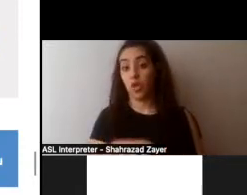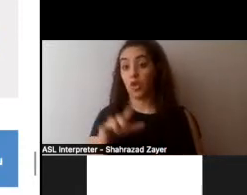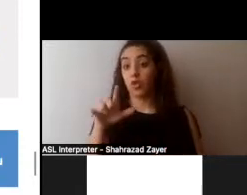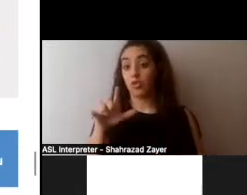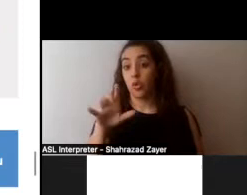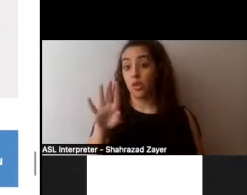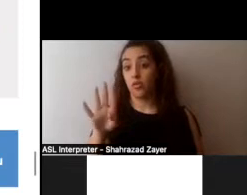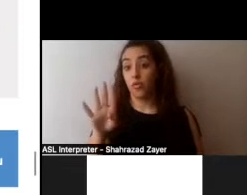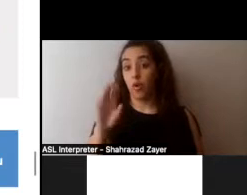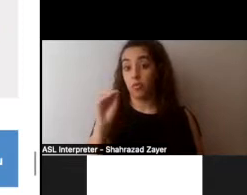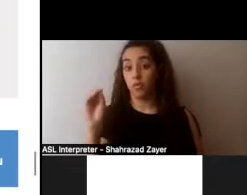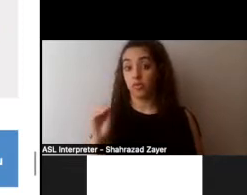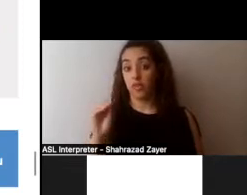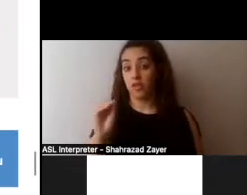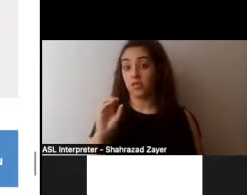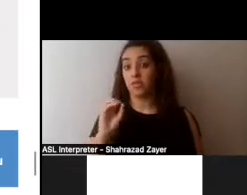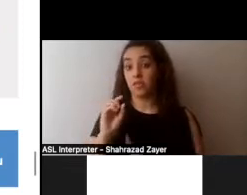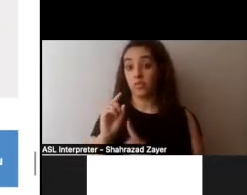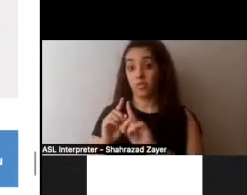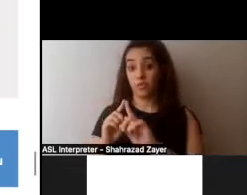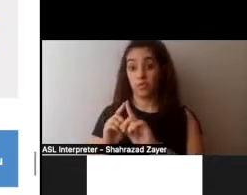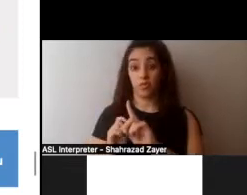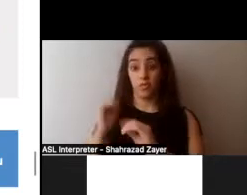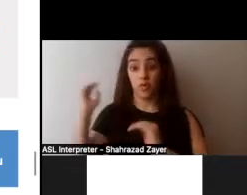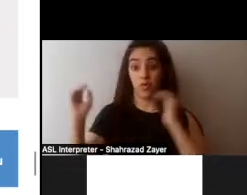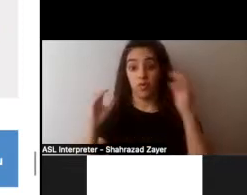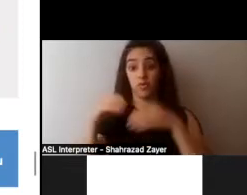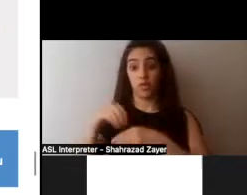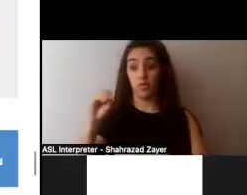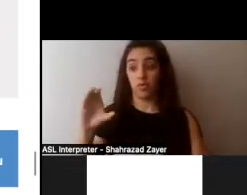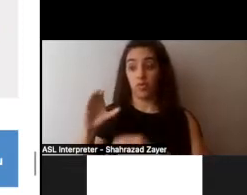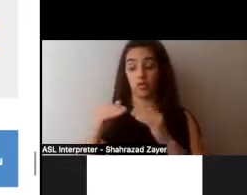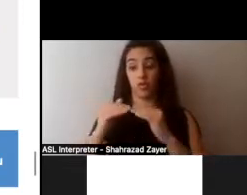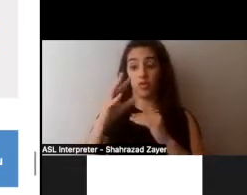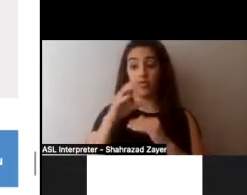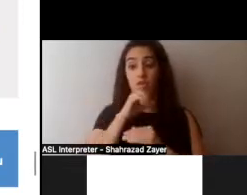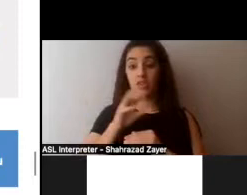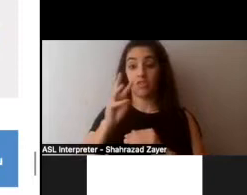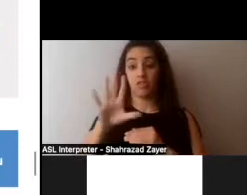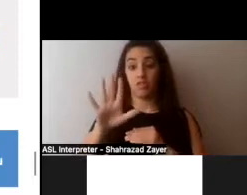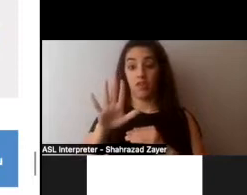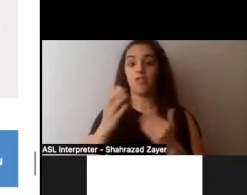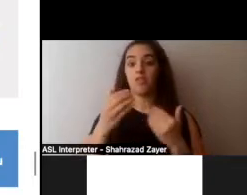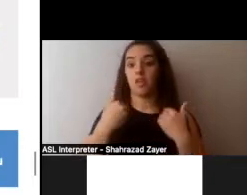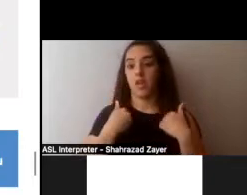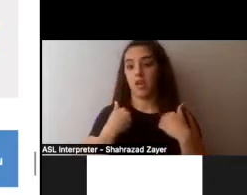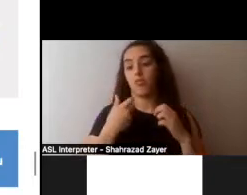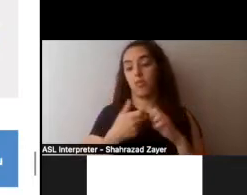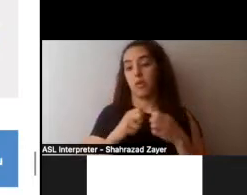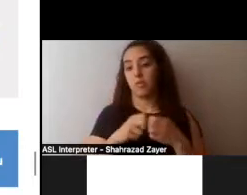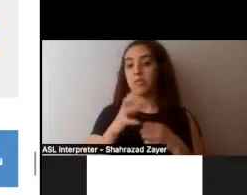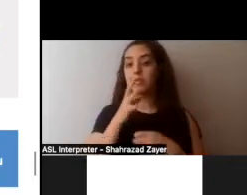24% of Orange County adults over age 65 have difficulty speaking English, which can